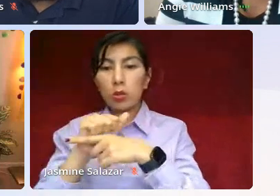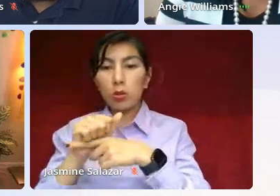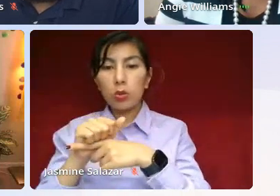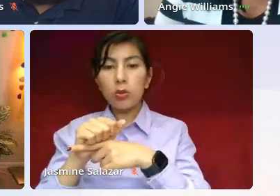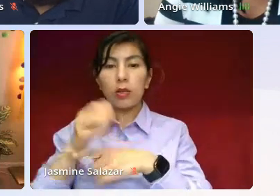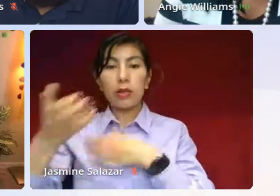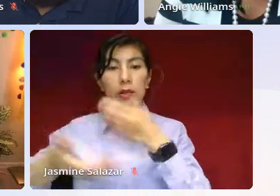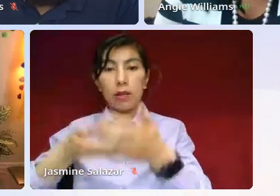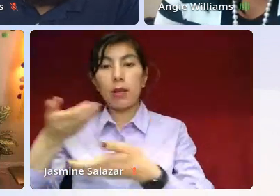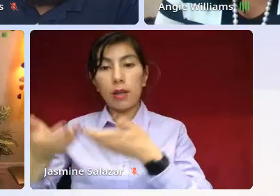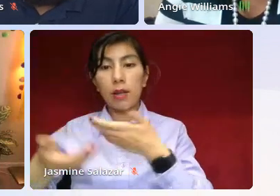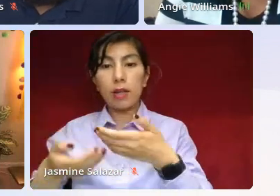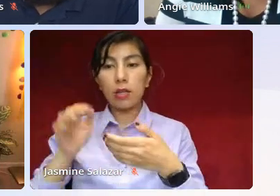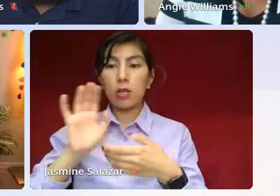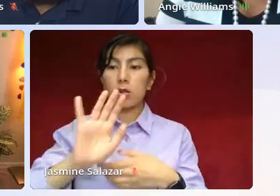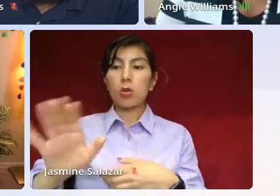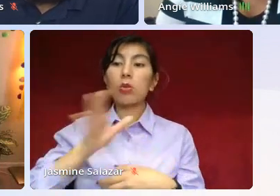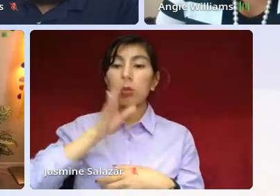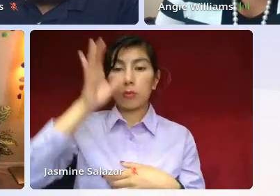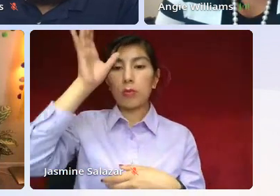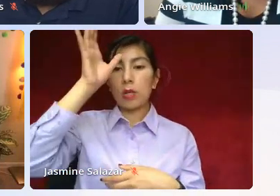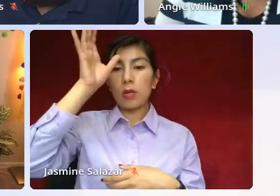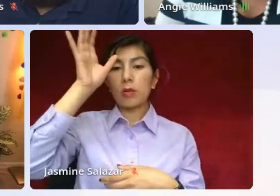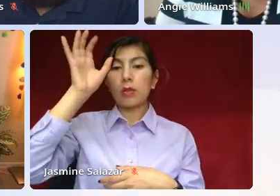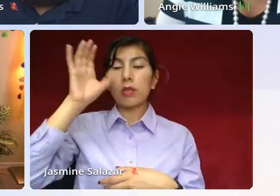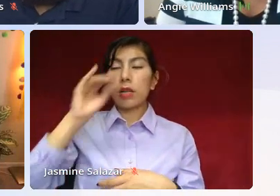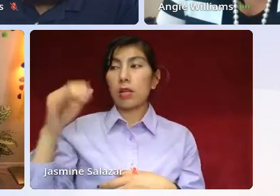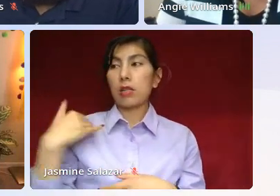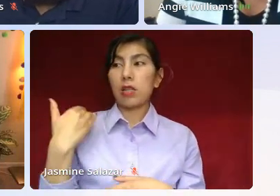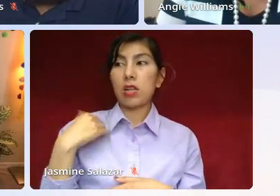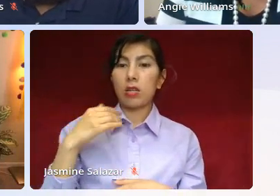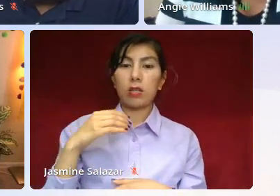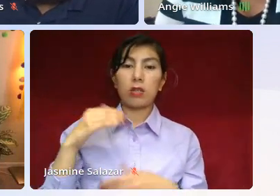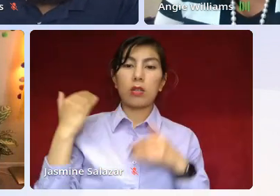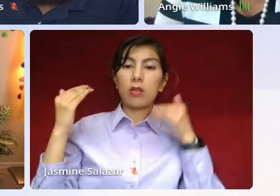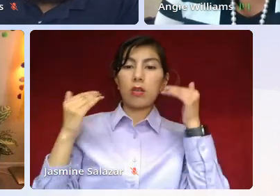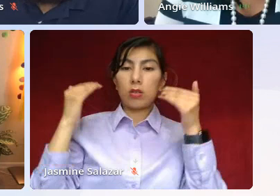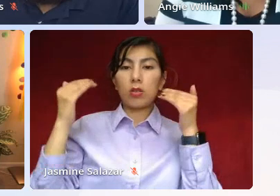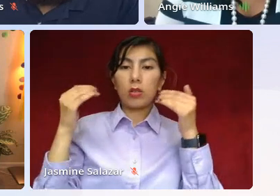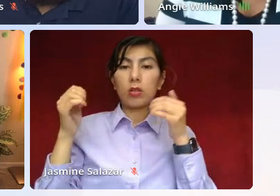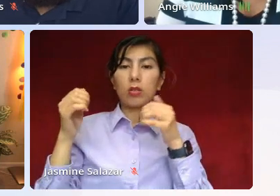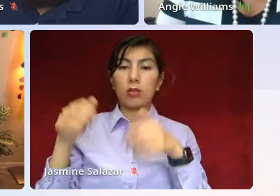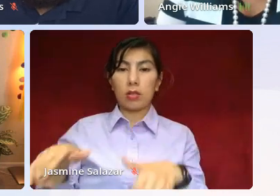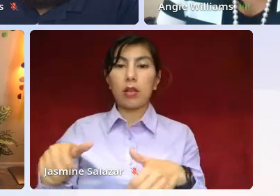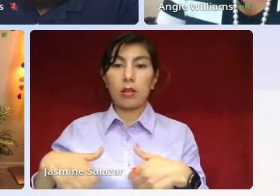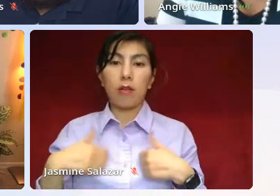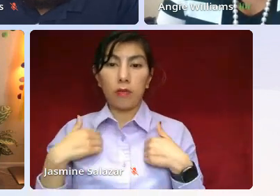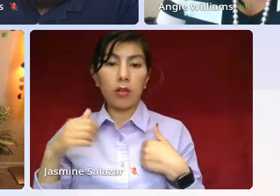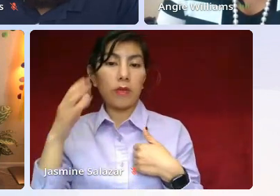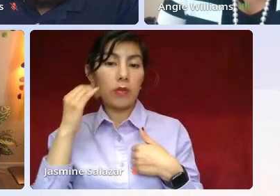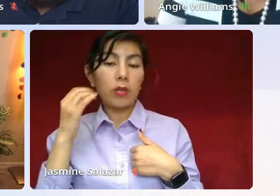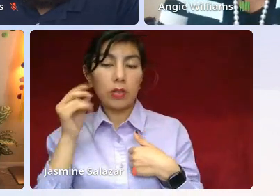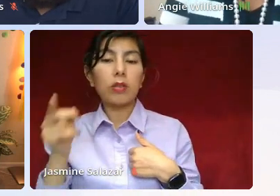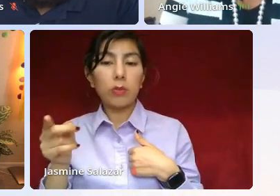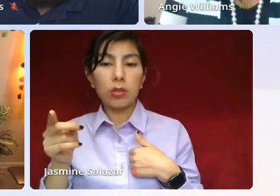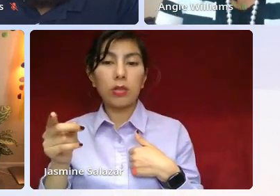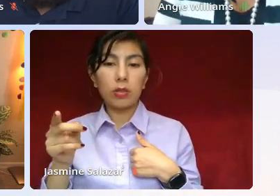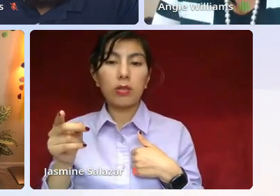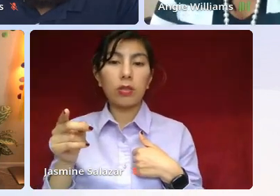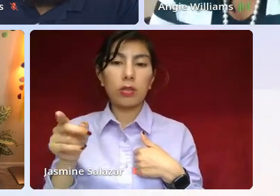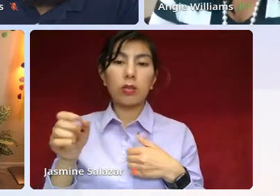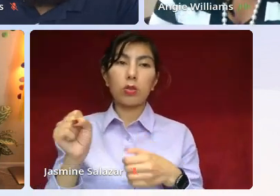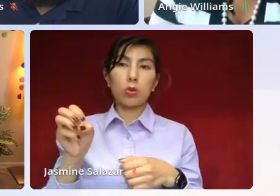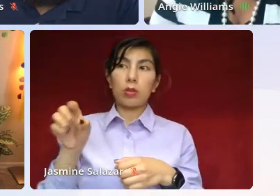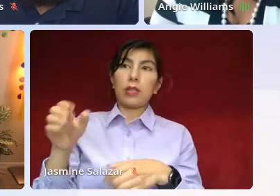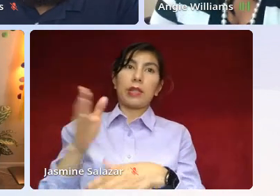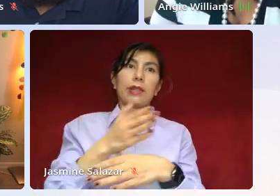hire those parents and those young adults with lived experiences so that they can share